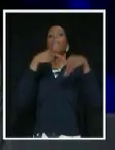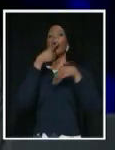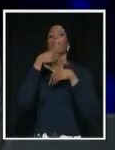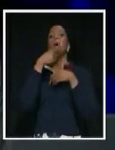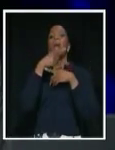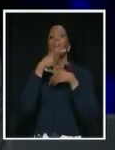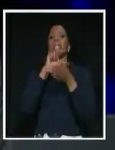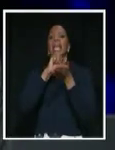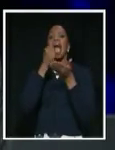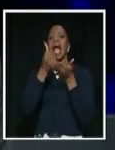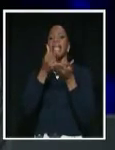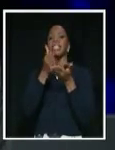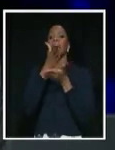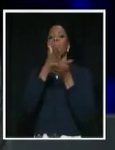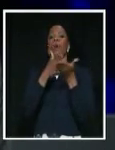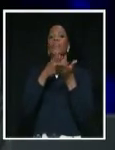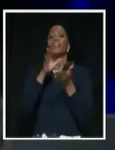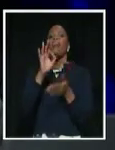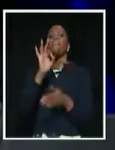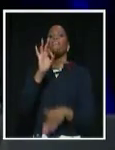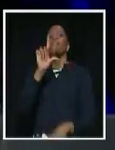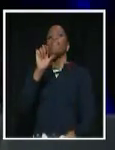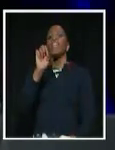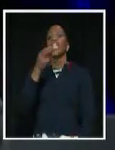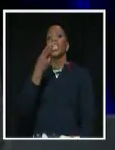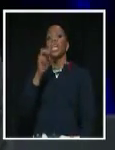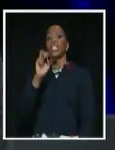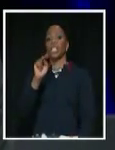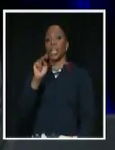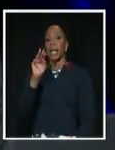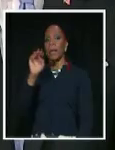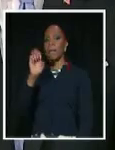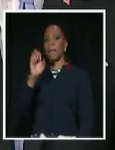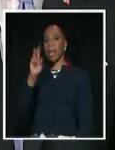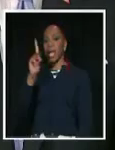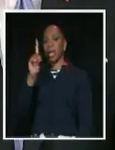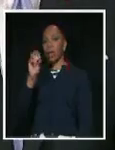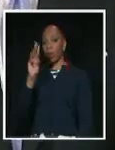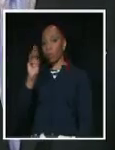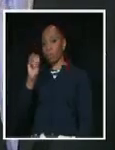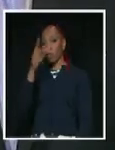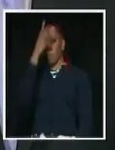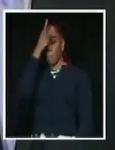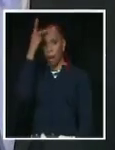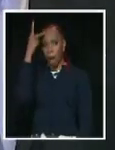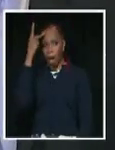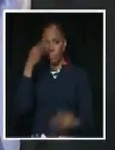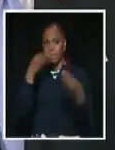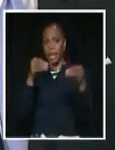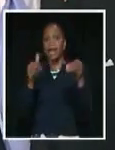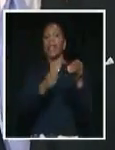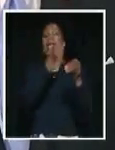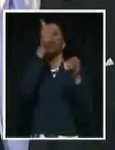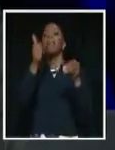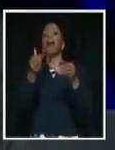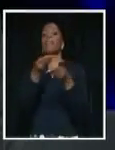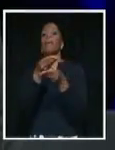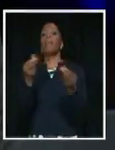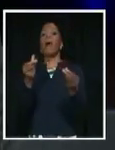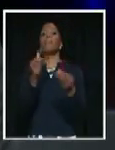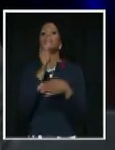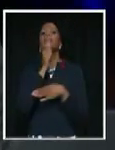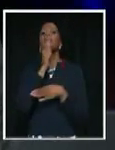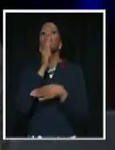sell a portion of Flushing Meadows Park for a pro soccer stadium. And there are other plans to sell public property to private developers. Under